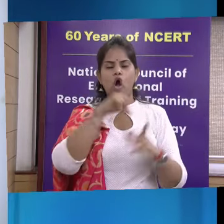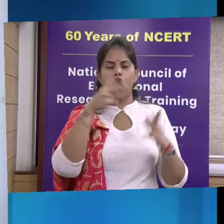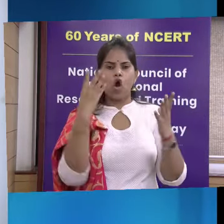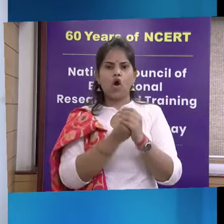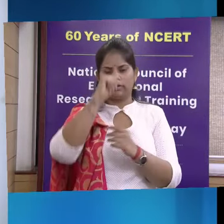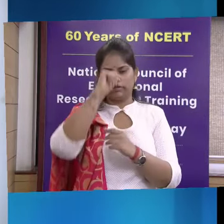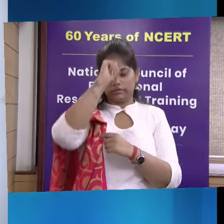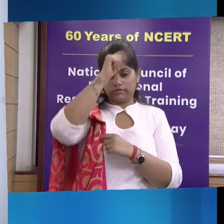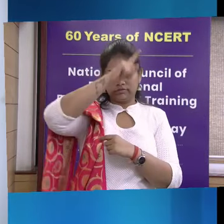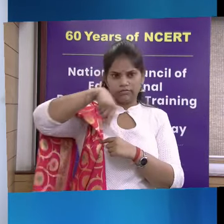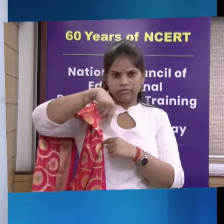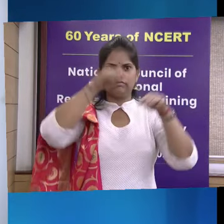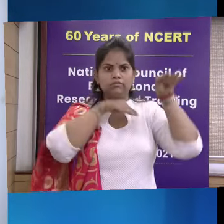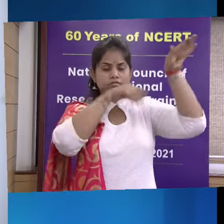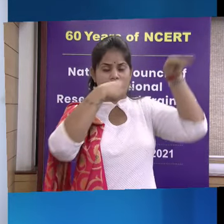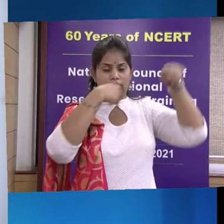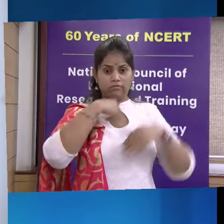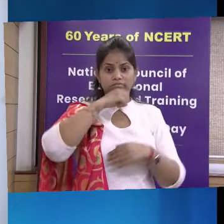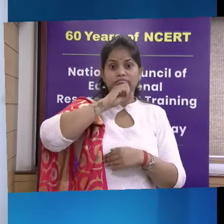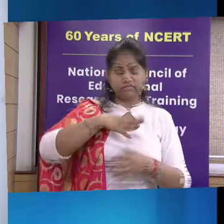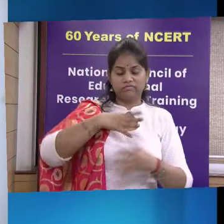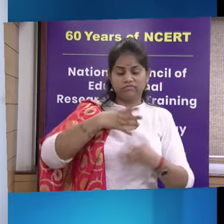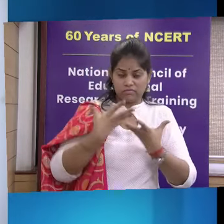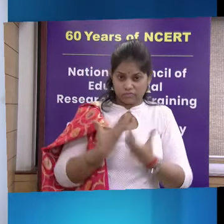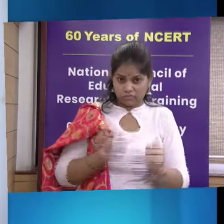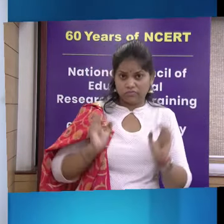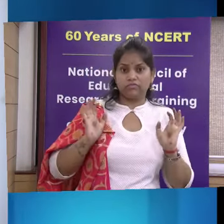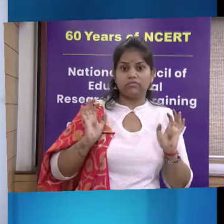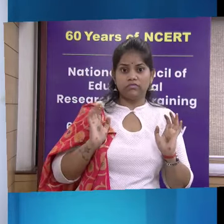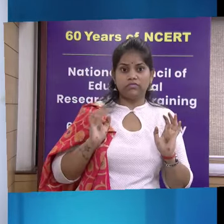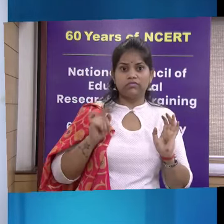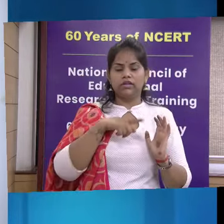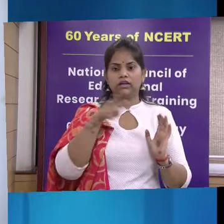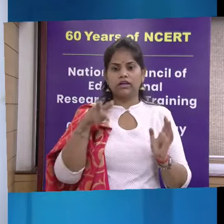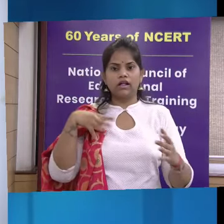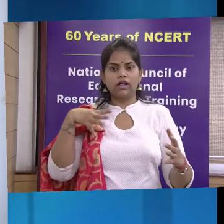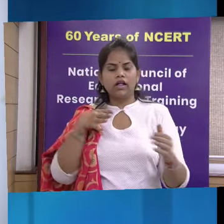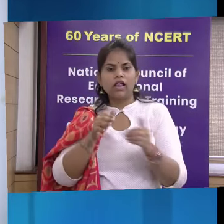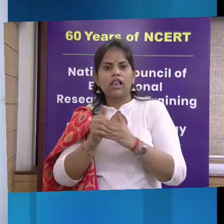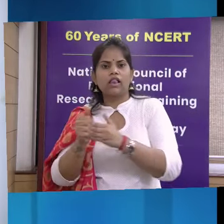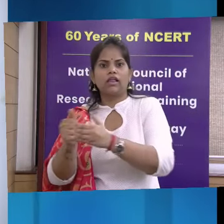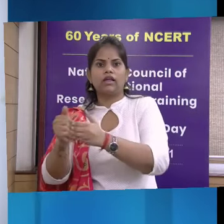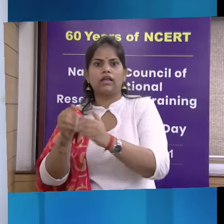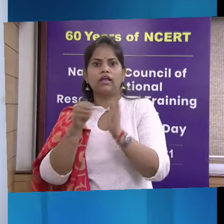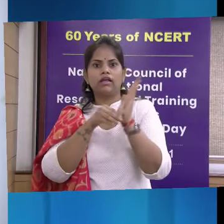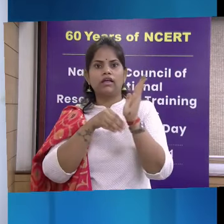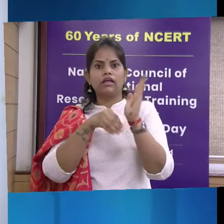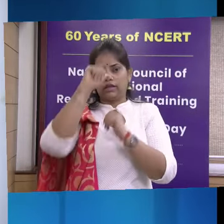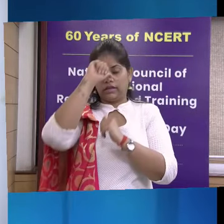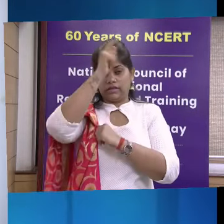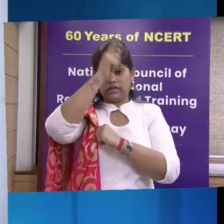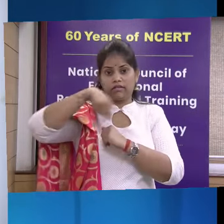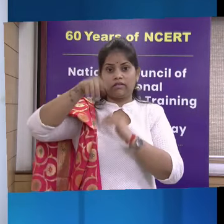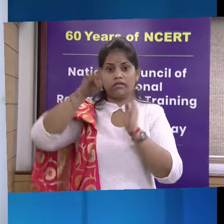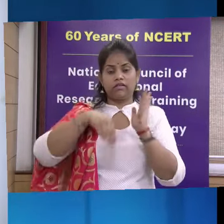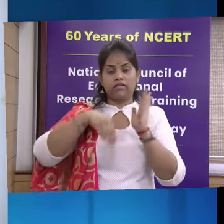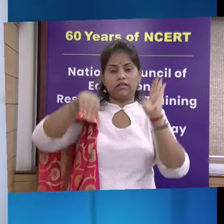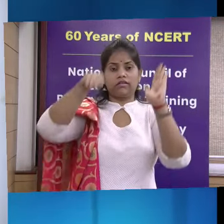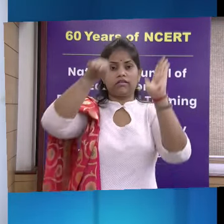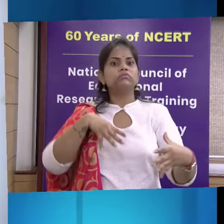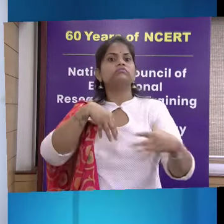need our youth to take a lead in the development of our country. And it is